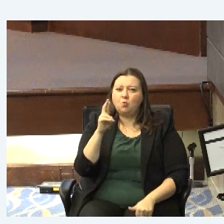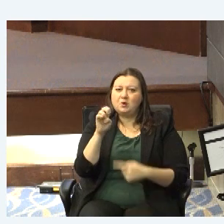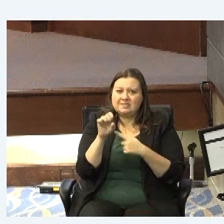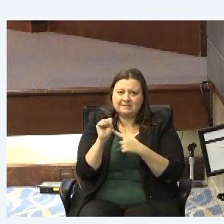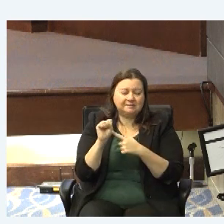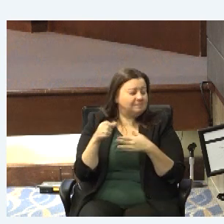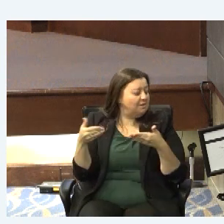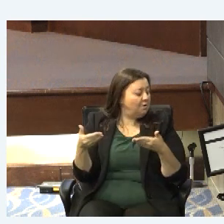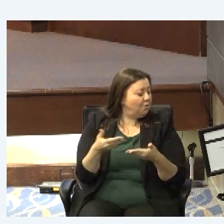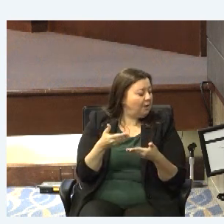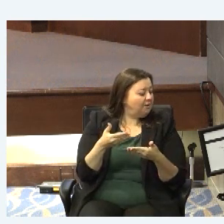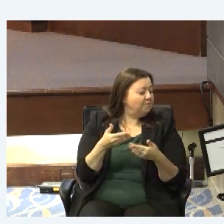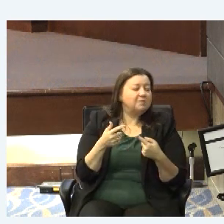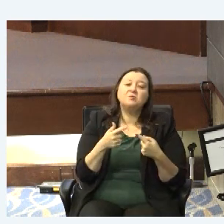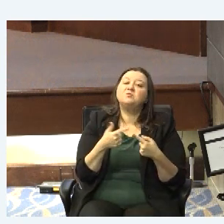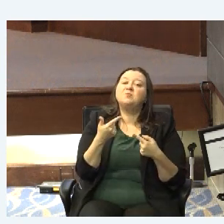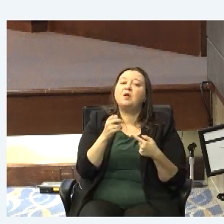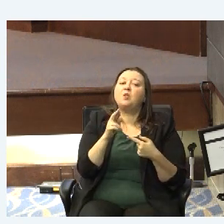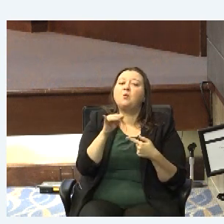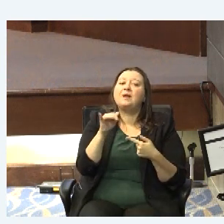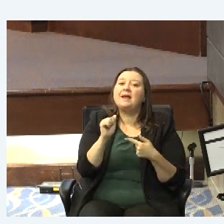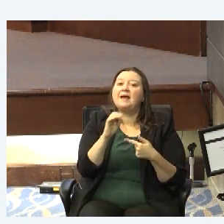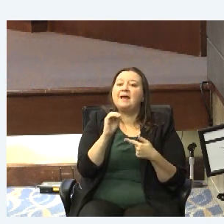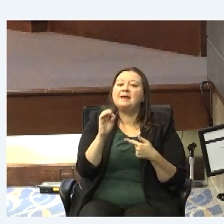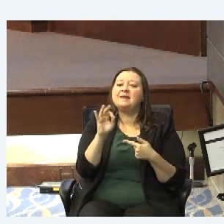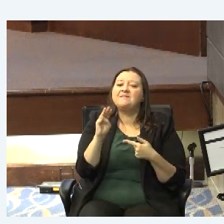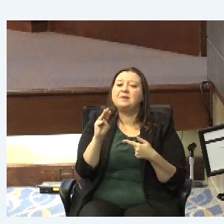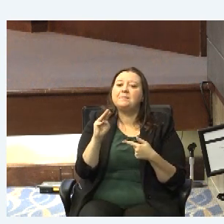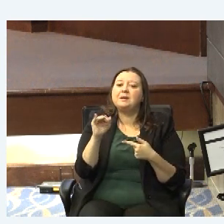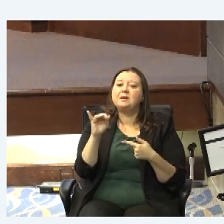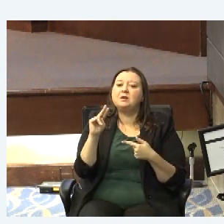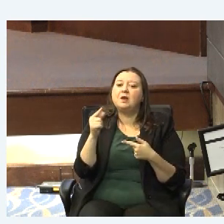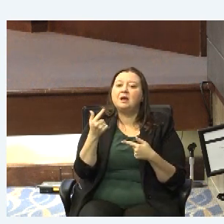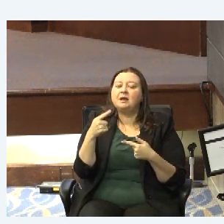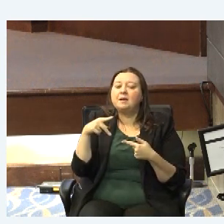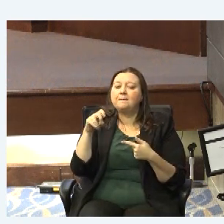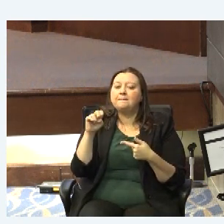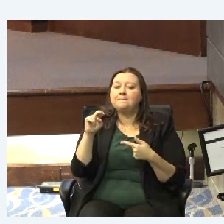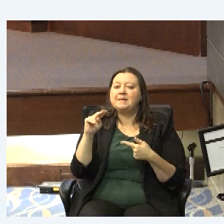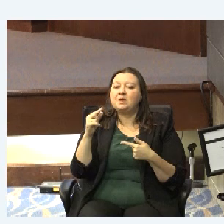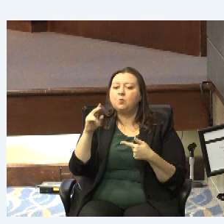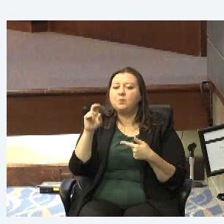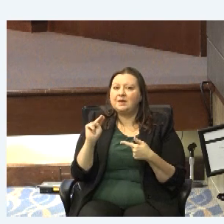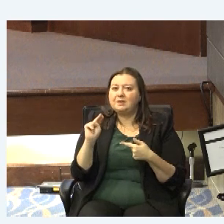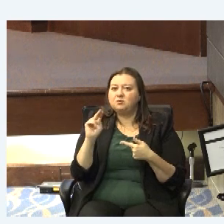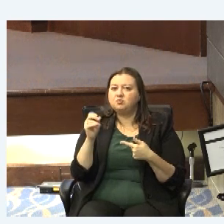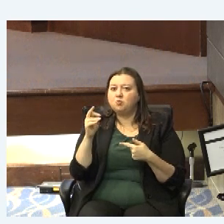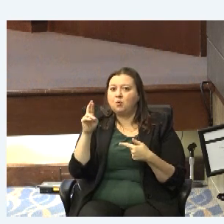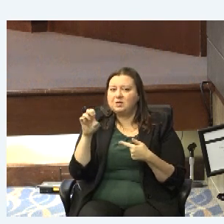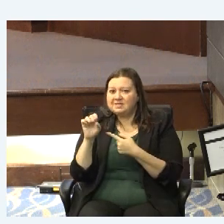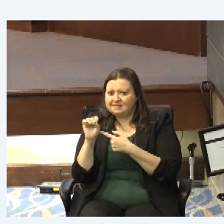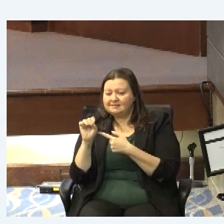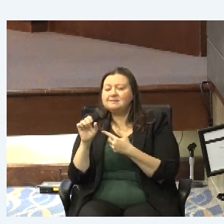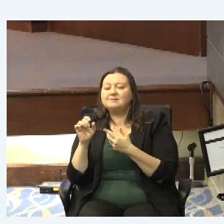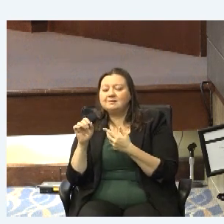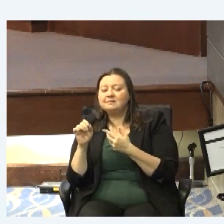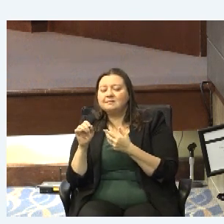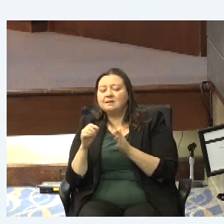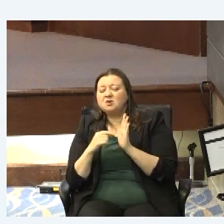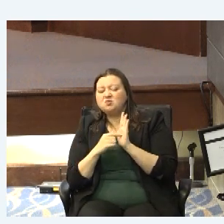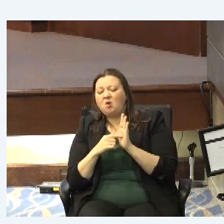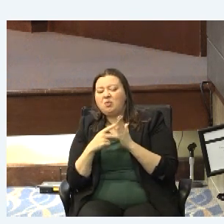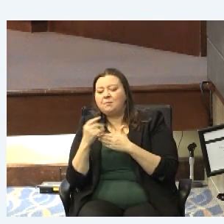to the Gloria and FM Young Penguin Shores. So what we thought might be fun to do is kind of take you through